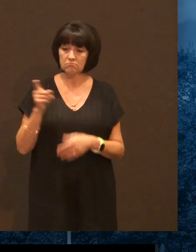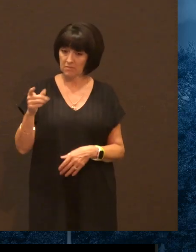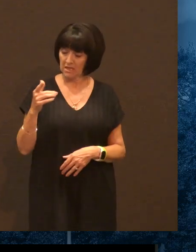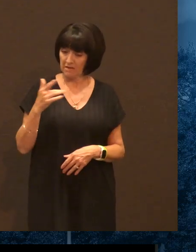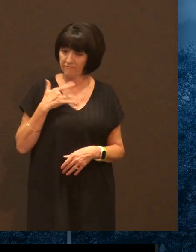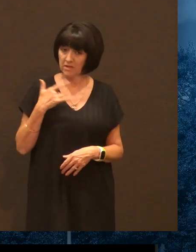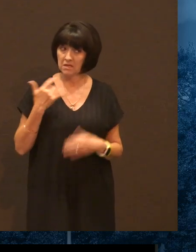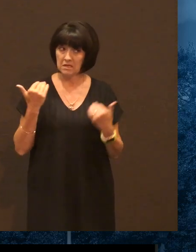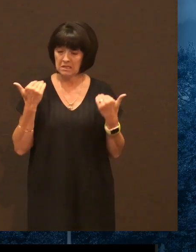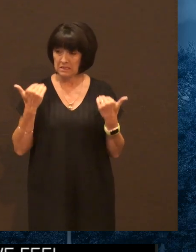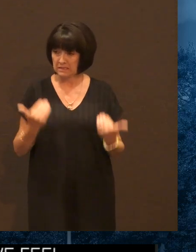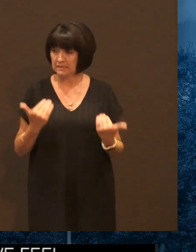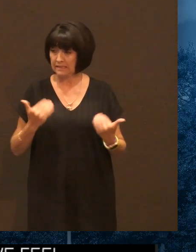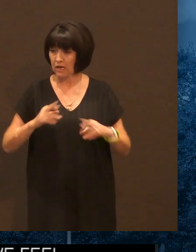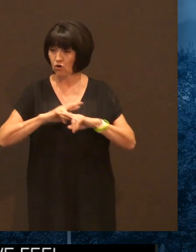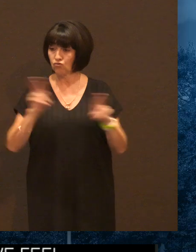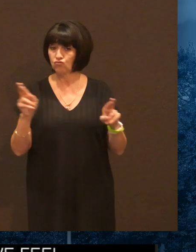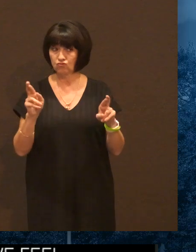tracing?